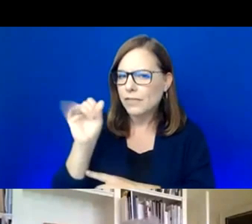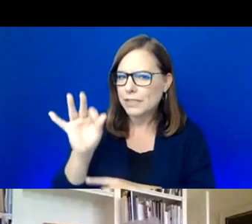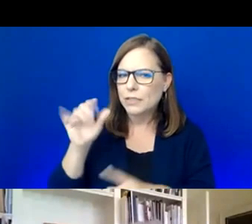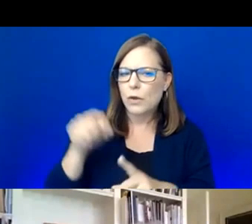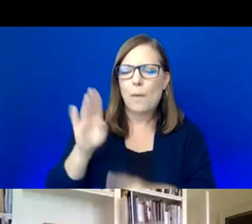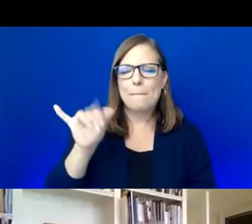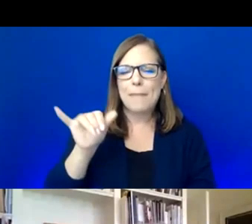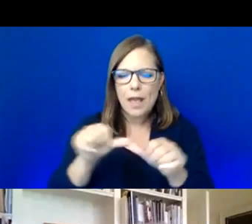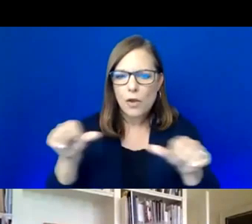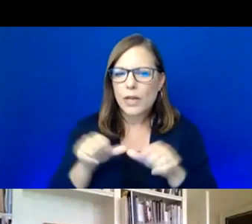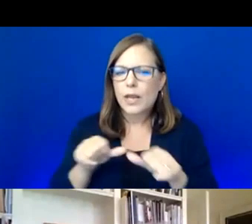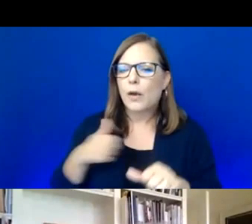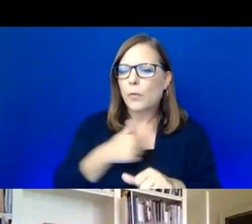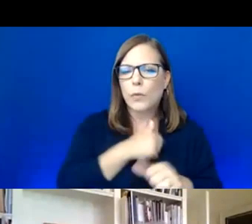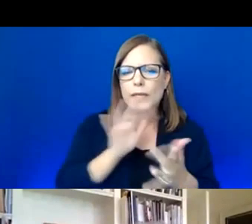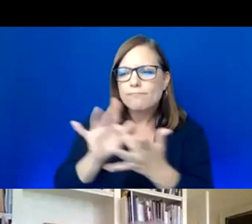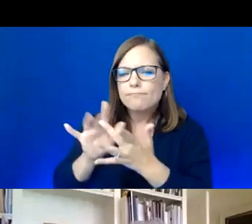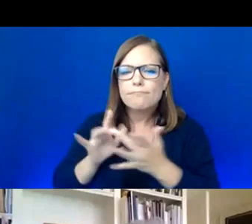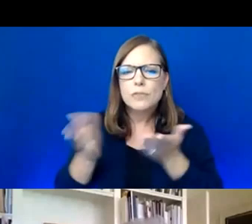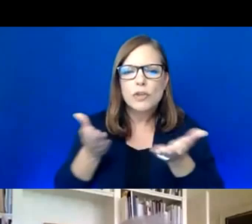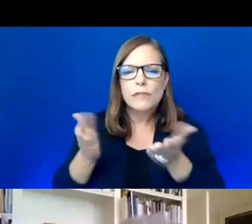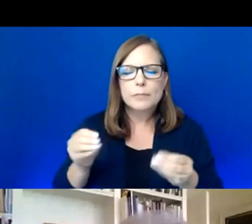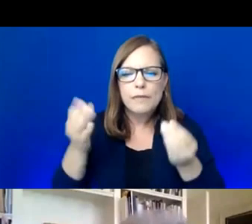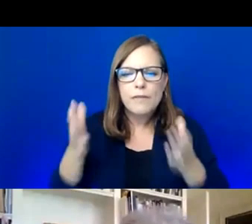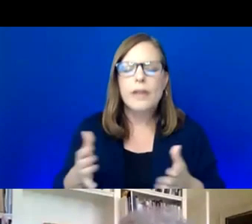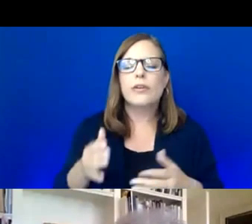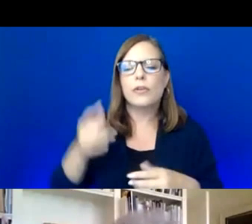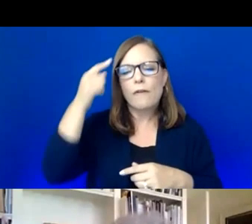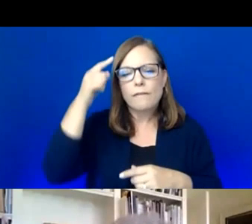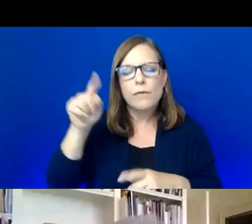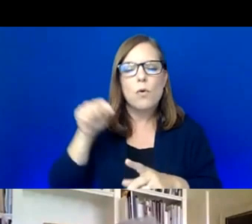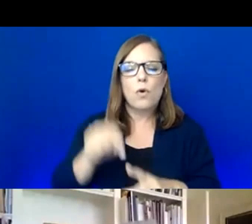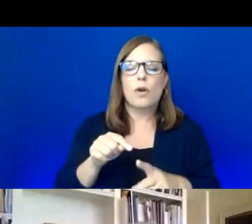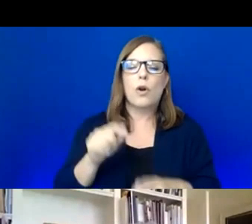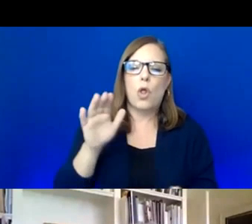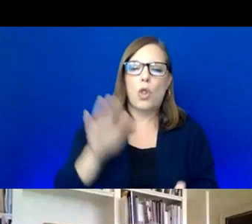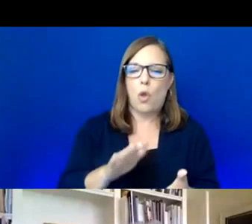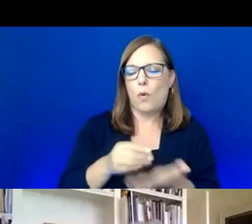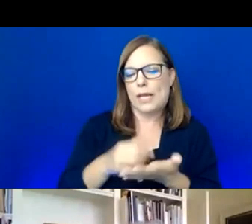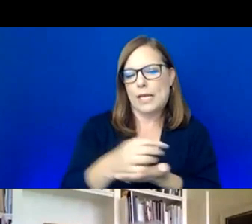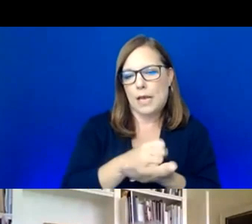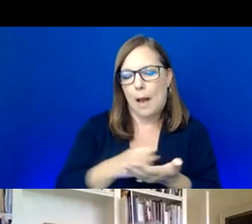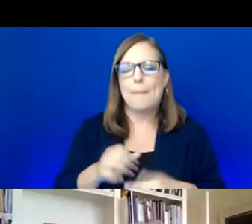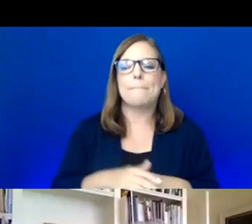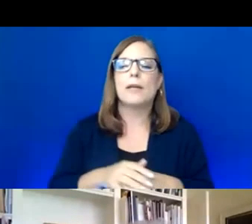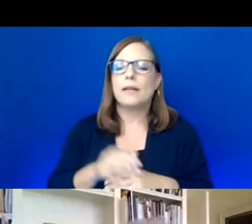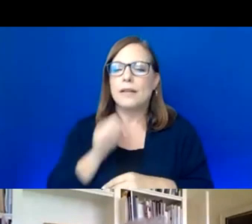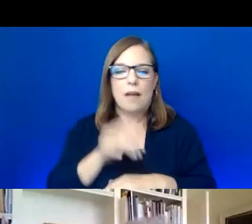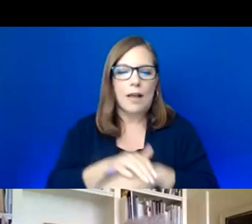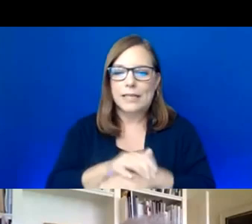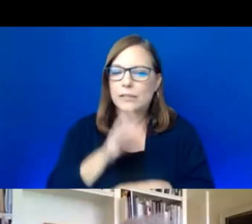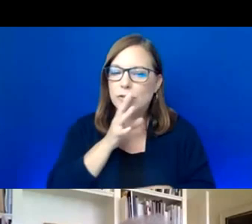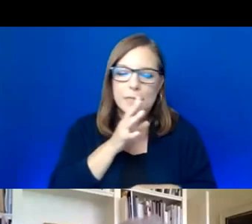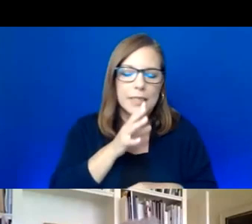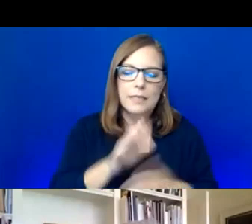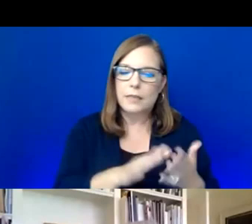in providing for a very low income minority and non-English speaking population, we're really very grateful